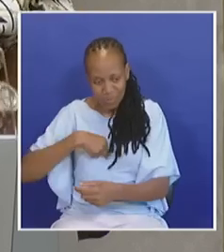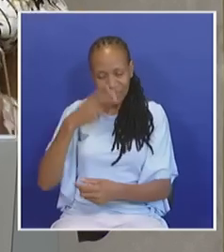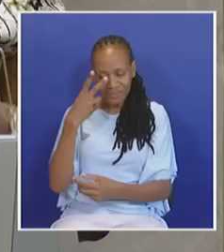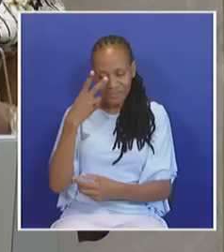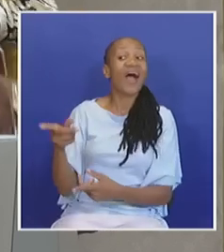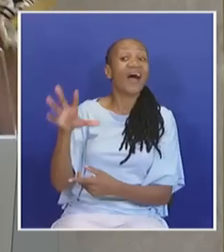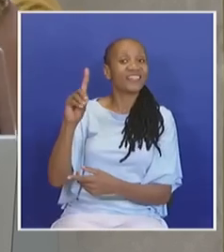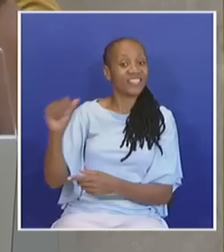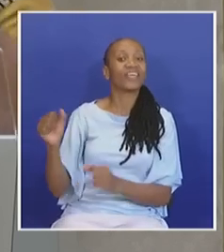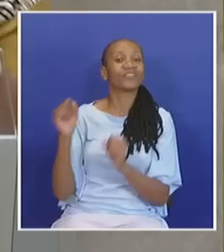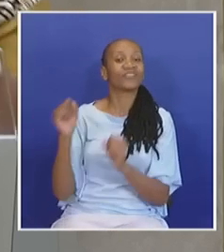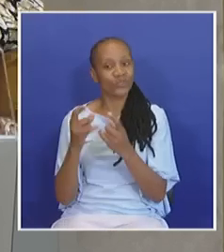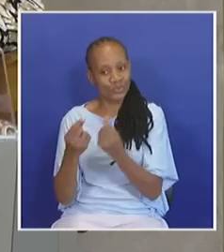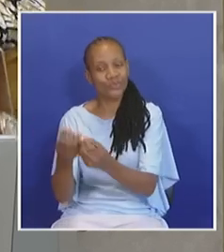wonder